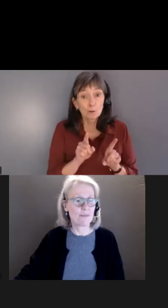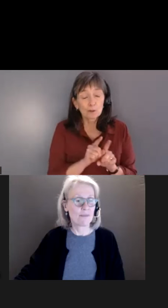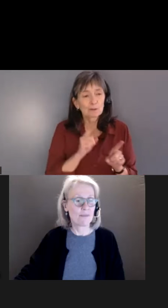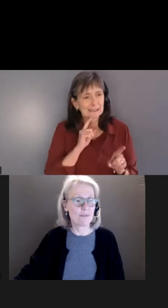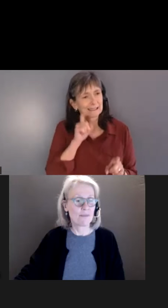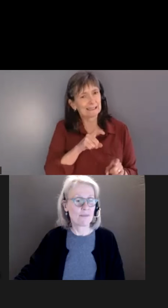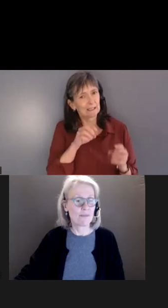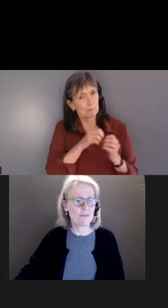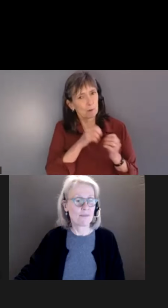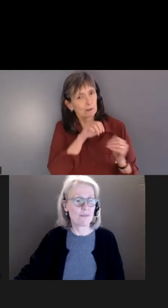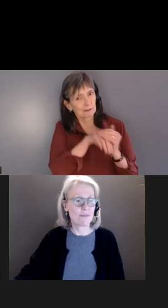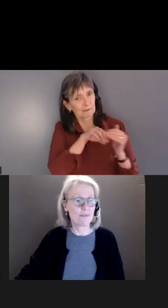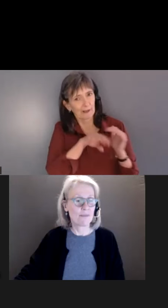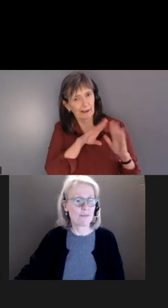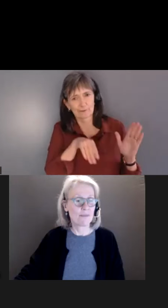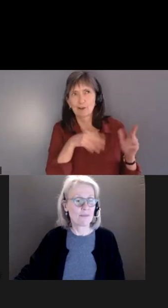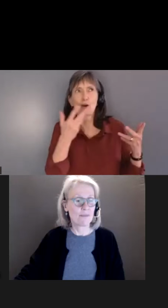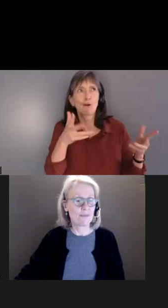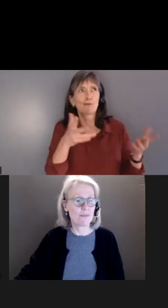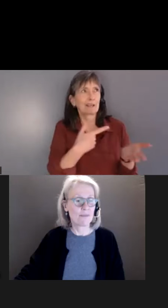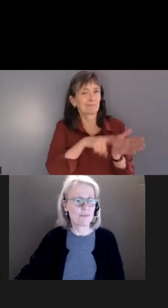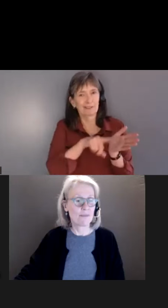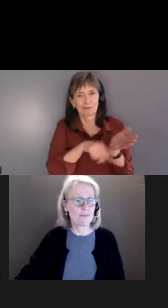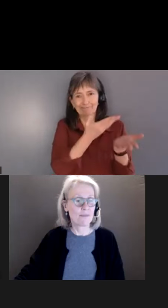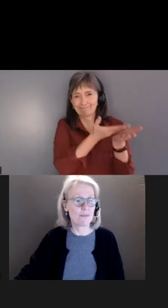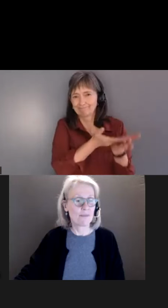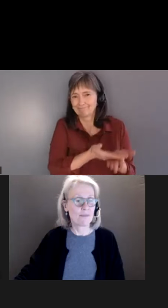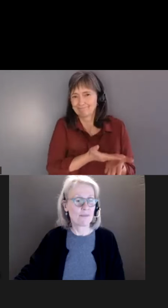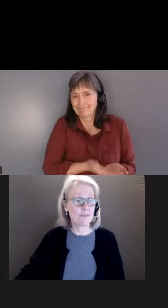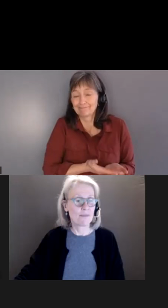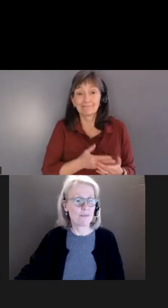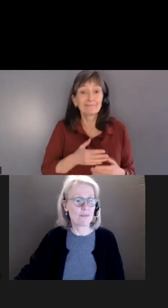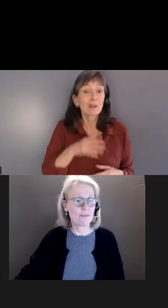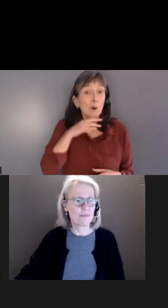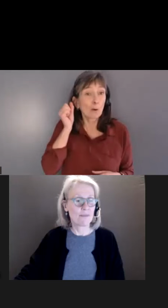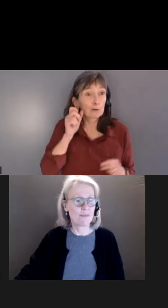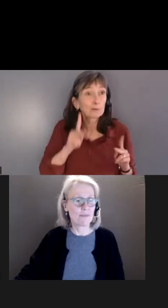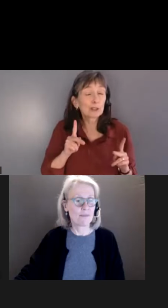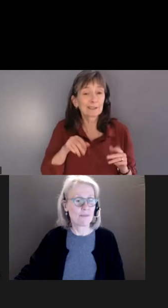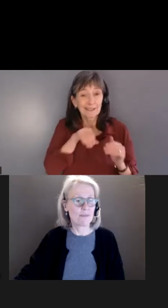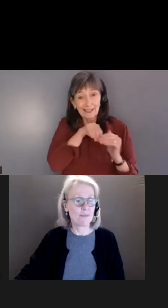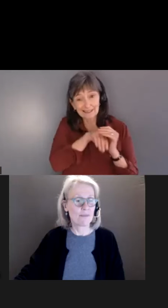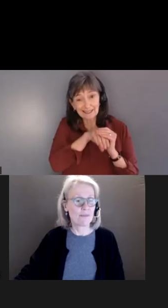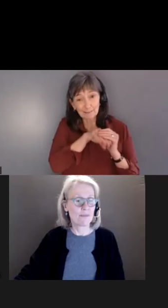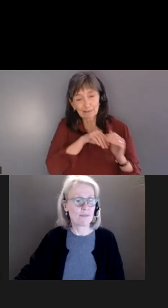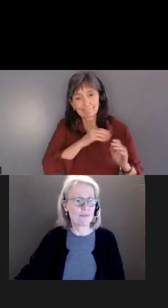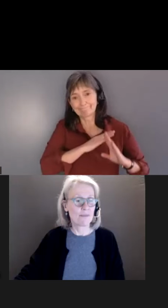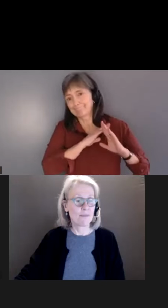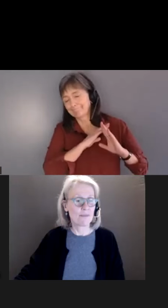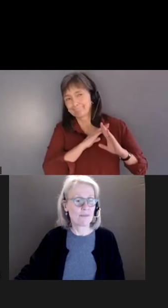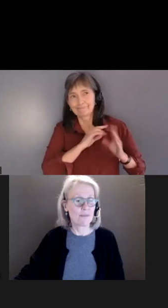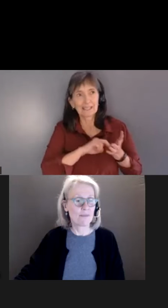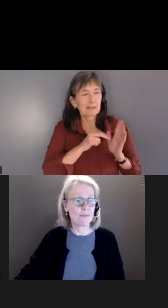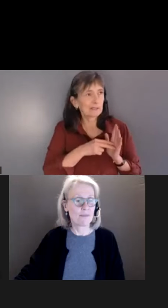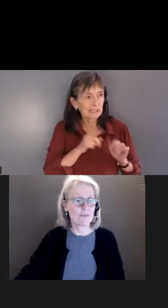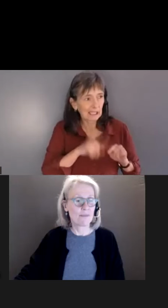as it is well documented in existing research that the accessibility of an older person's home environment impacts their ability